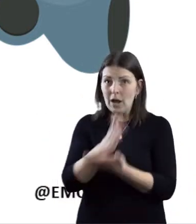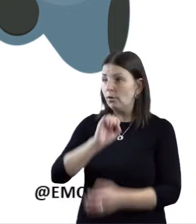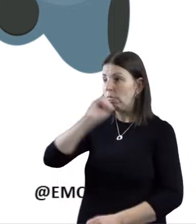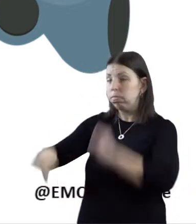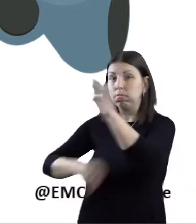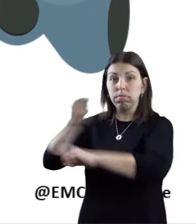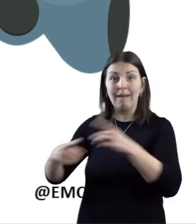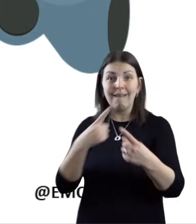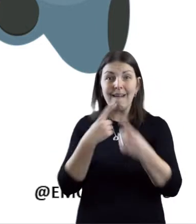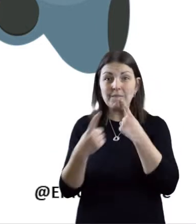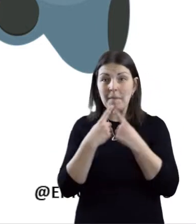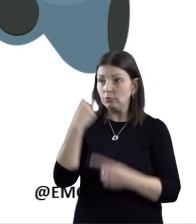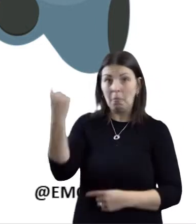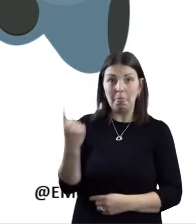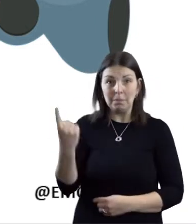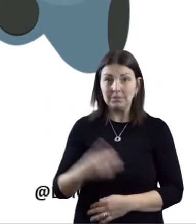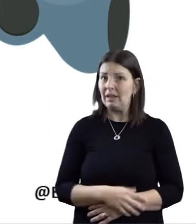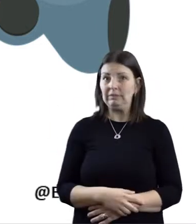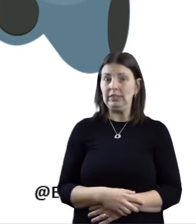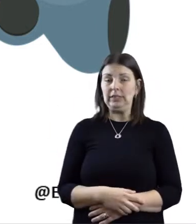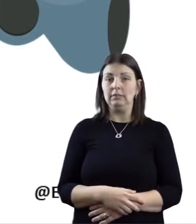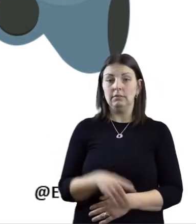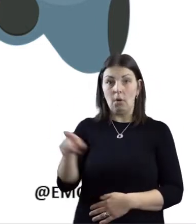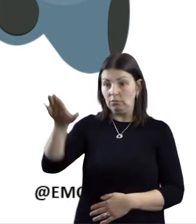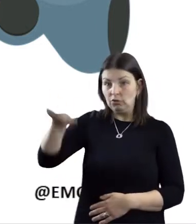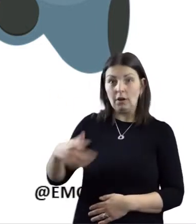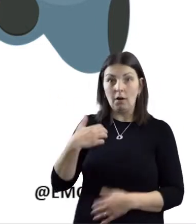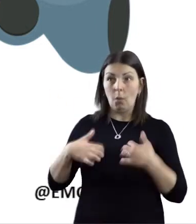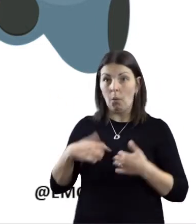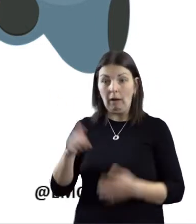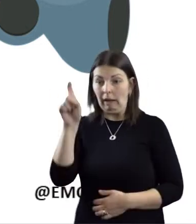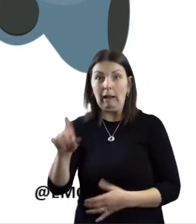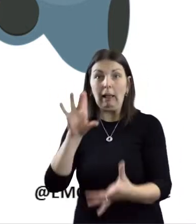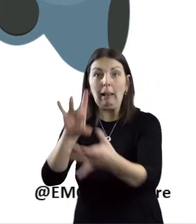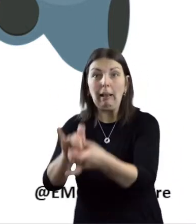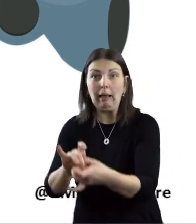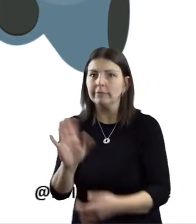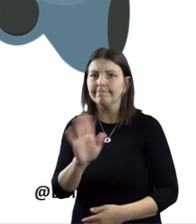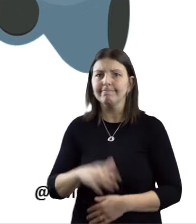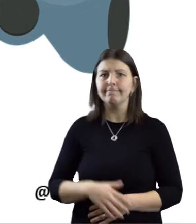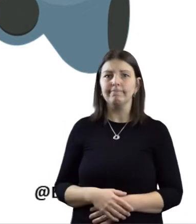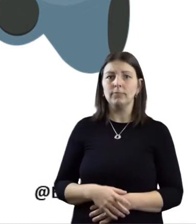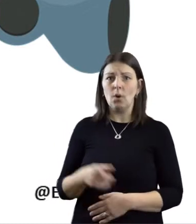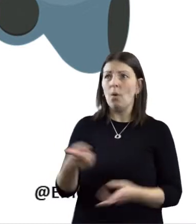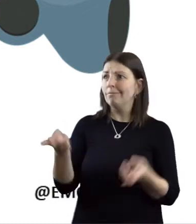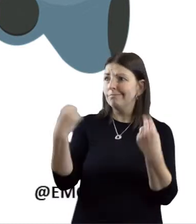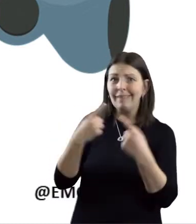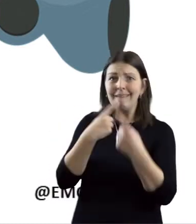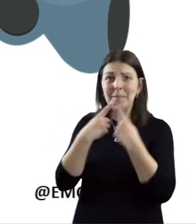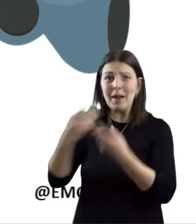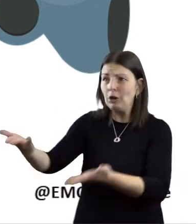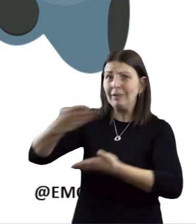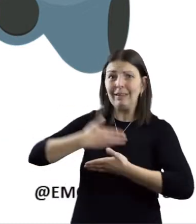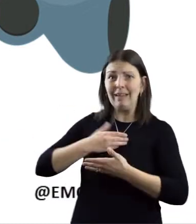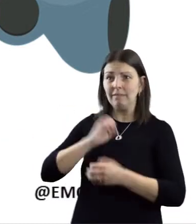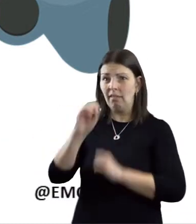money, or personal data being given, there is the capability of a cybercriminal to take advantage. This means that you should be aware of what your child is